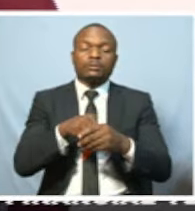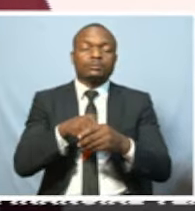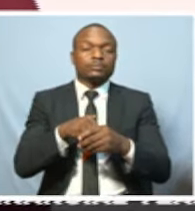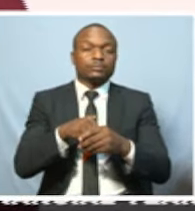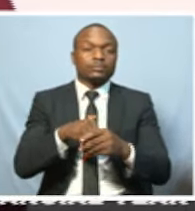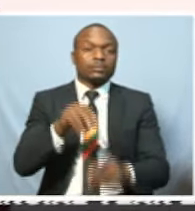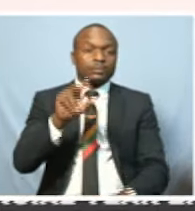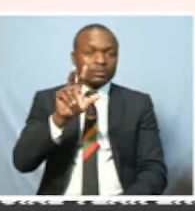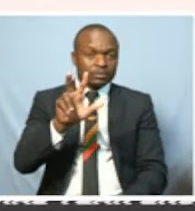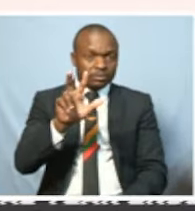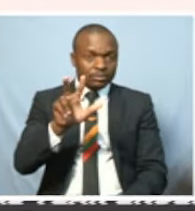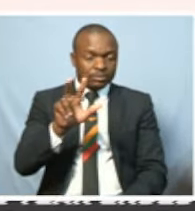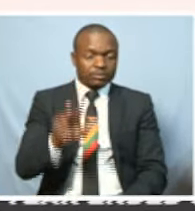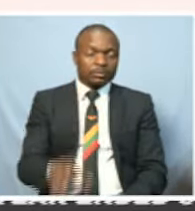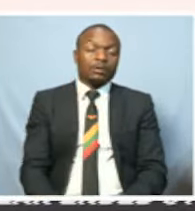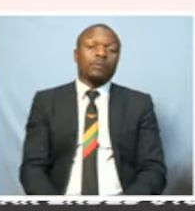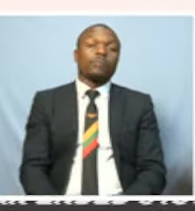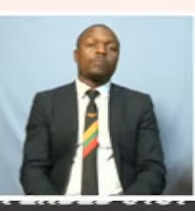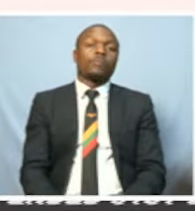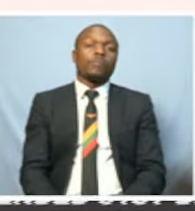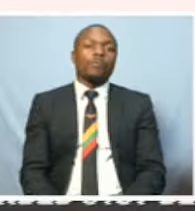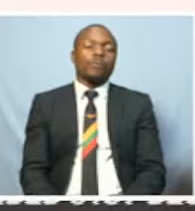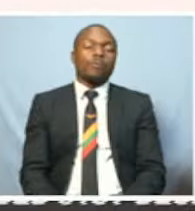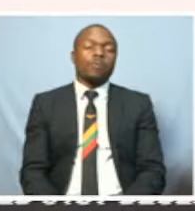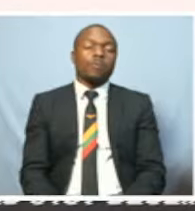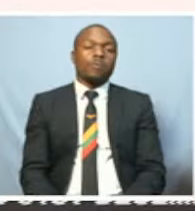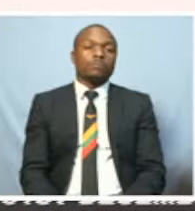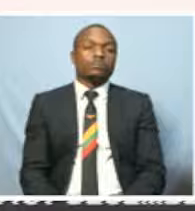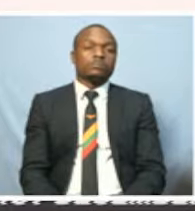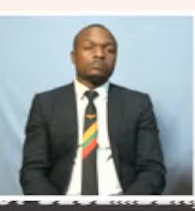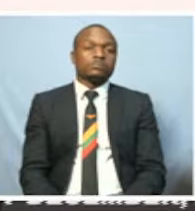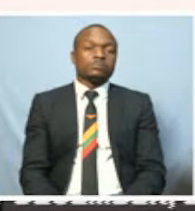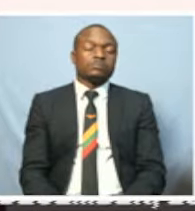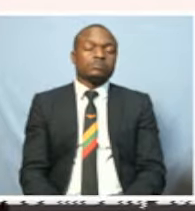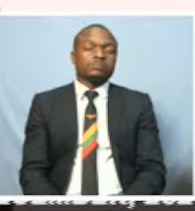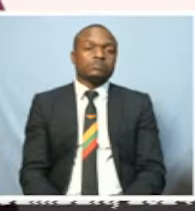of 3. So we followed the